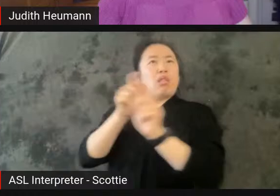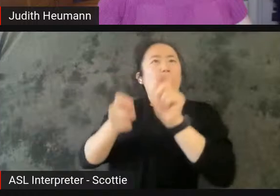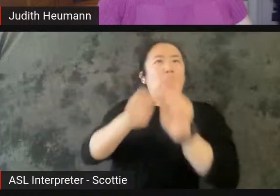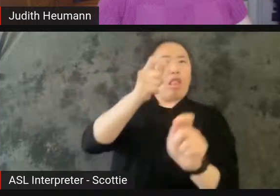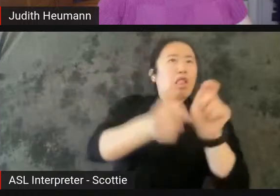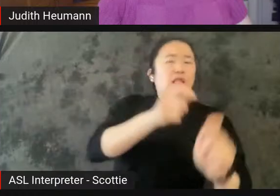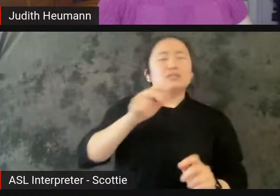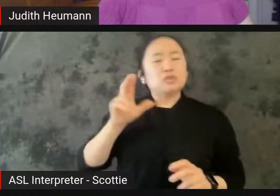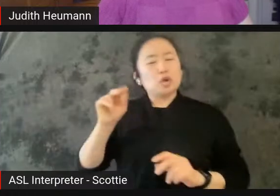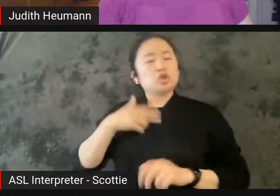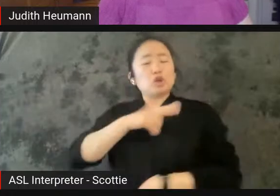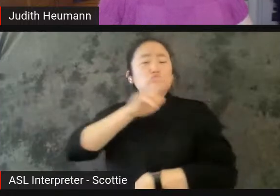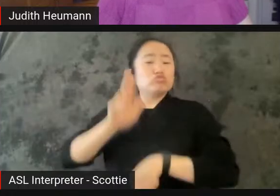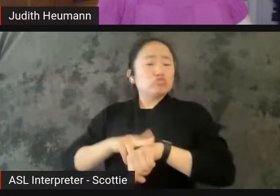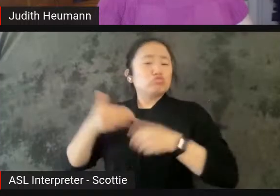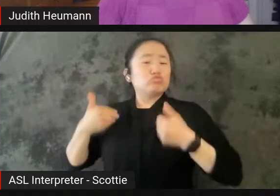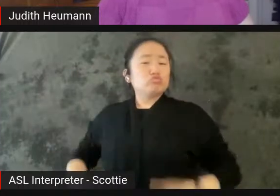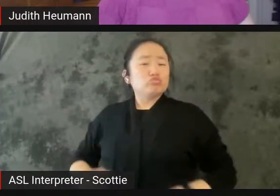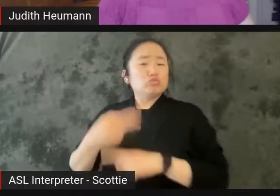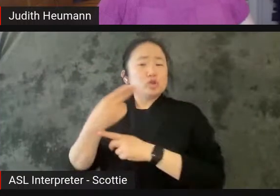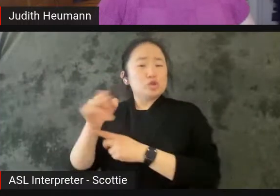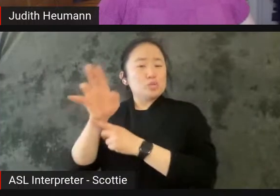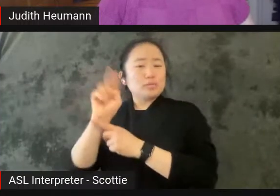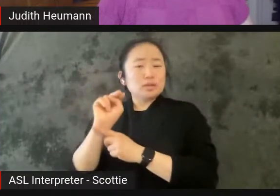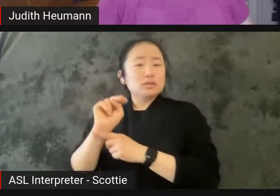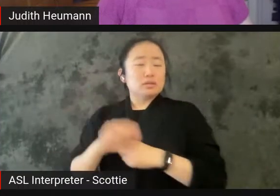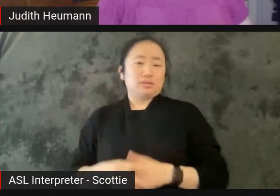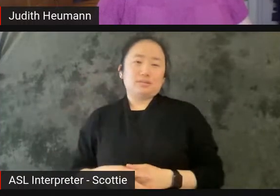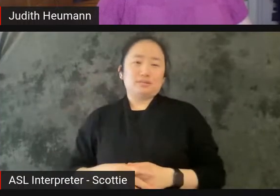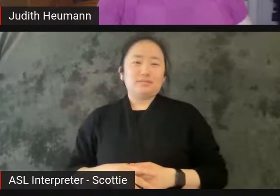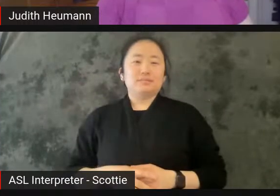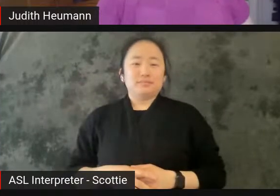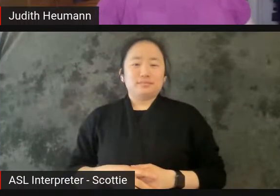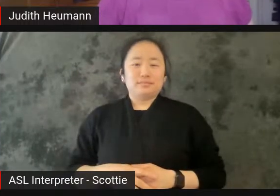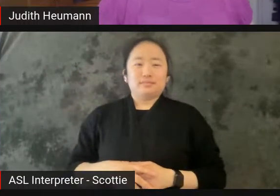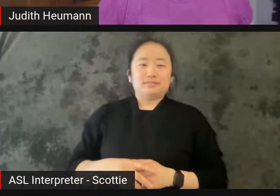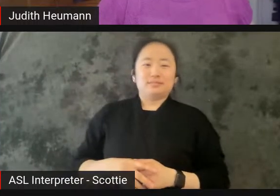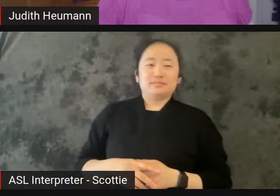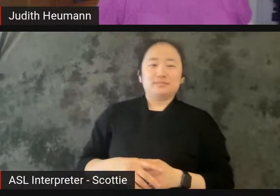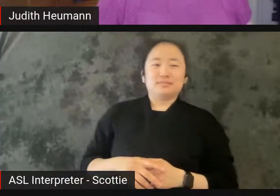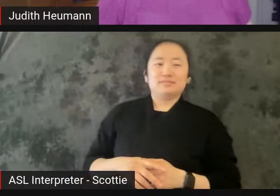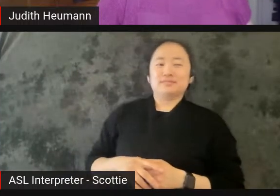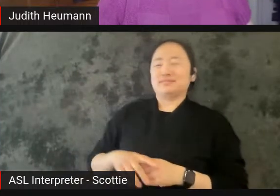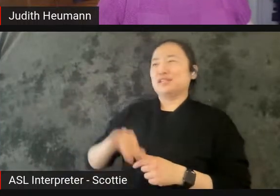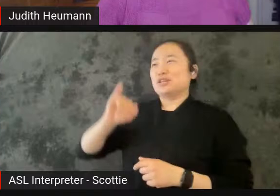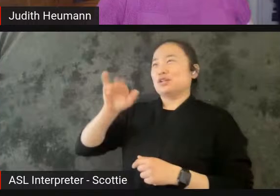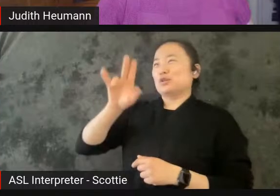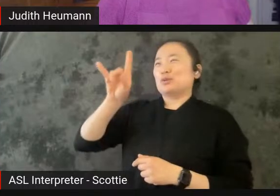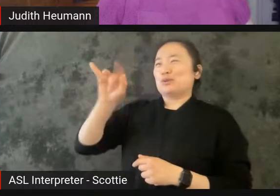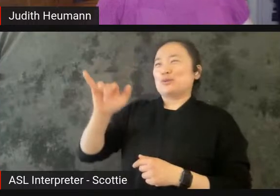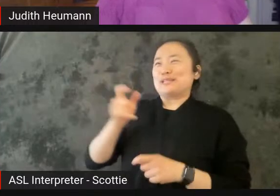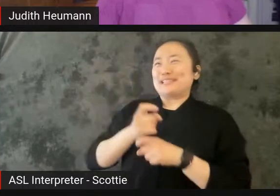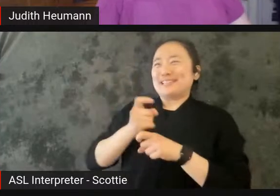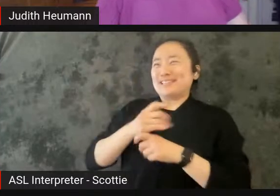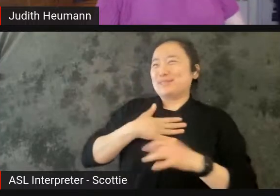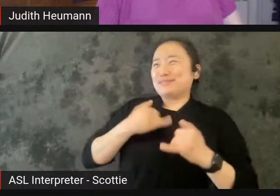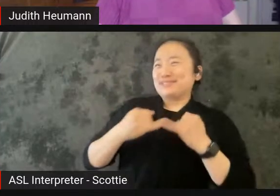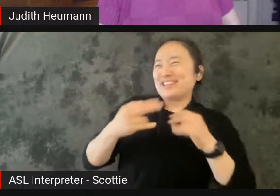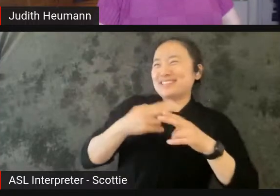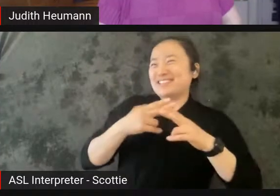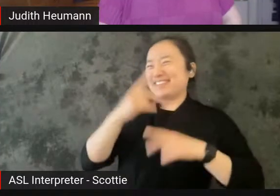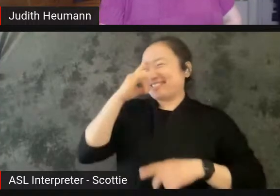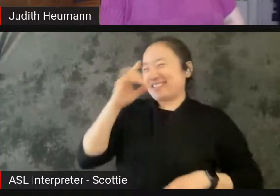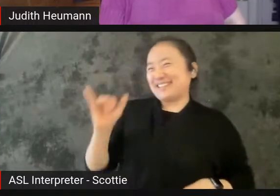human. And that, no pun intended. No pun intended, I'm sure. But yeah, universal design